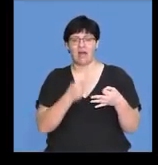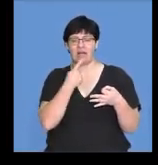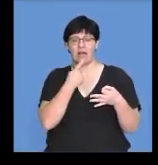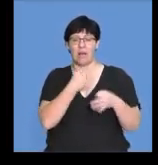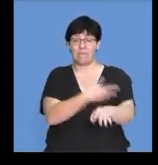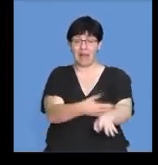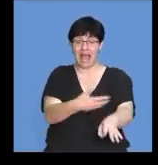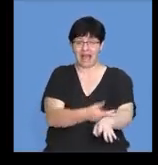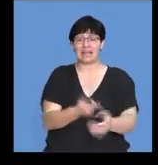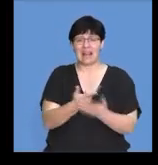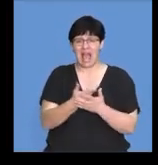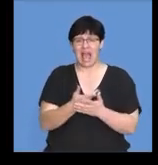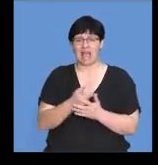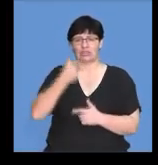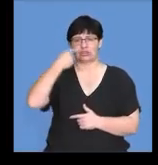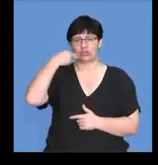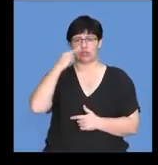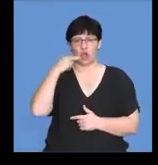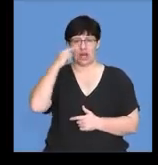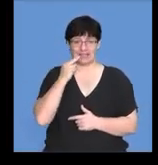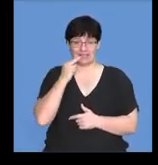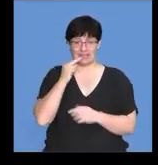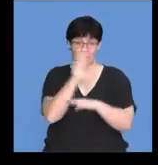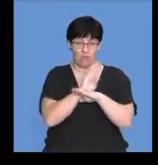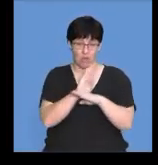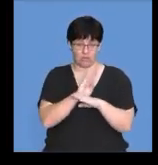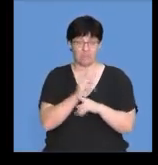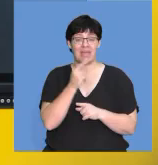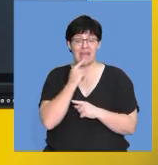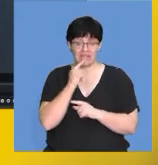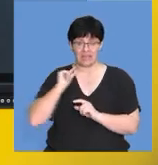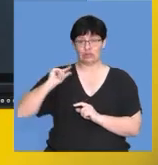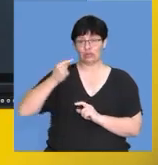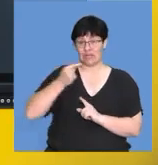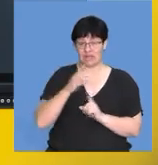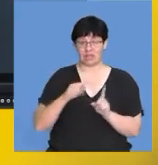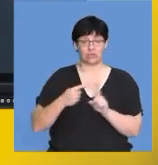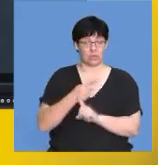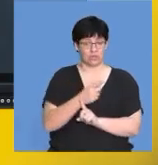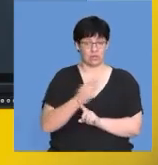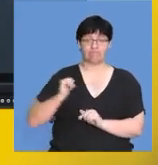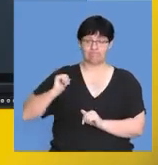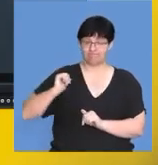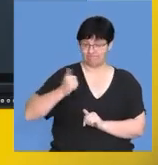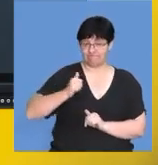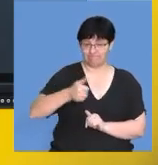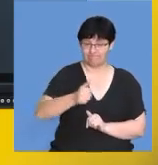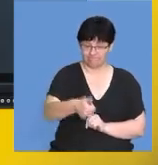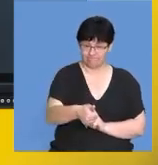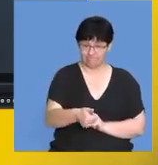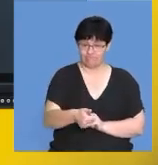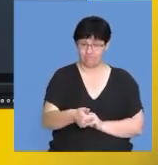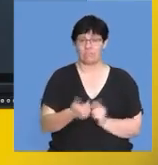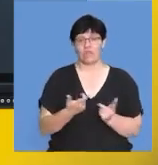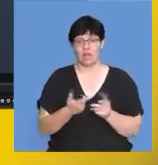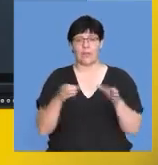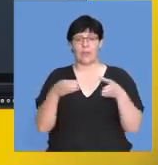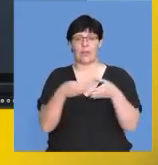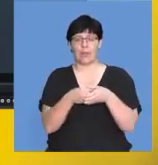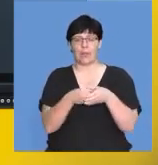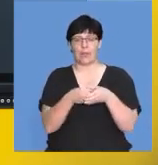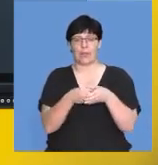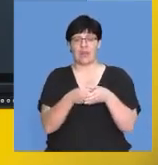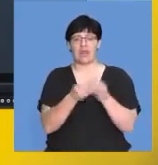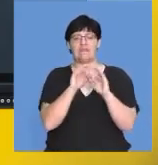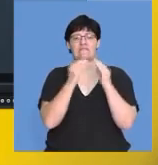brown. So guys, here's a genetic disorder which has been inherited in a small